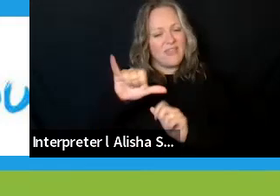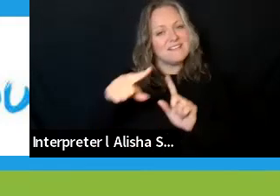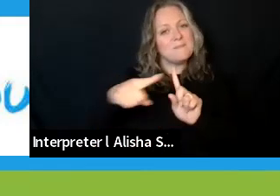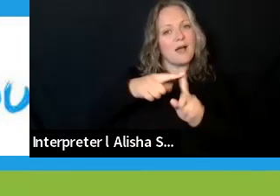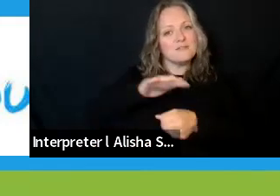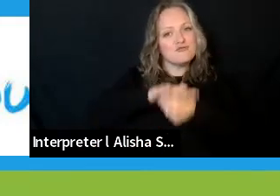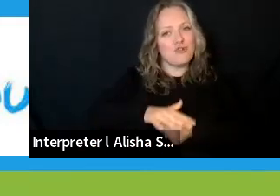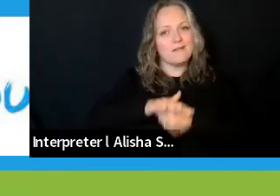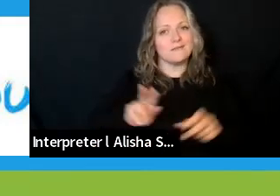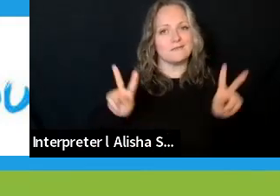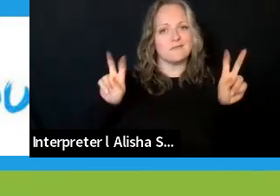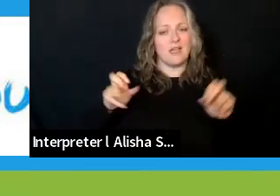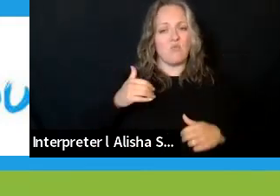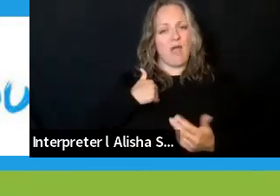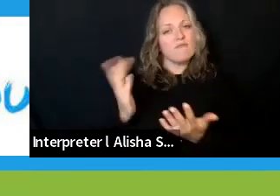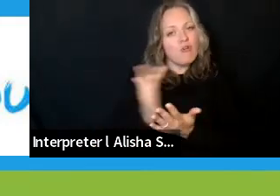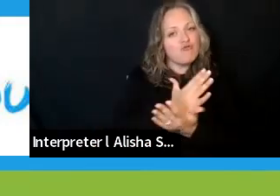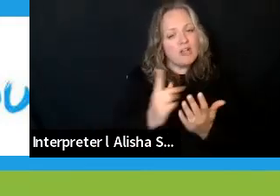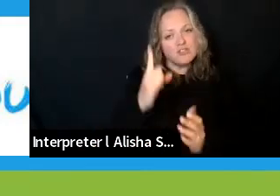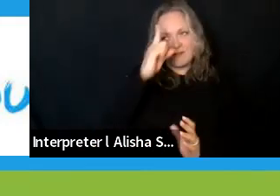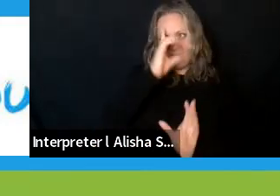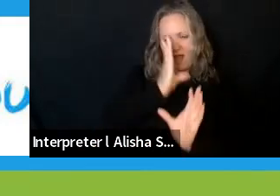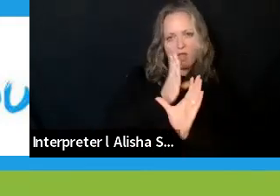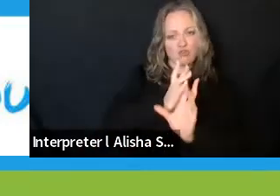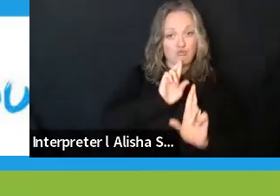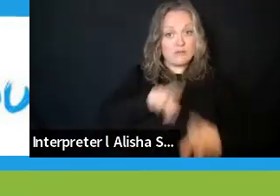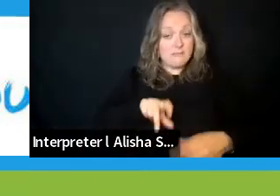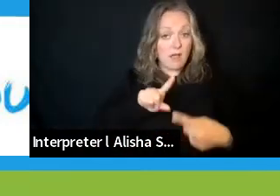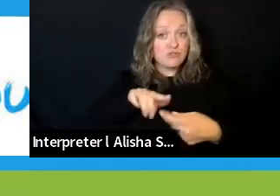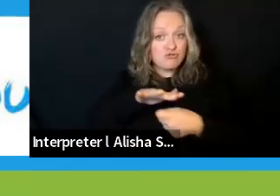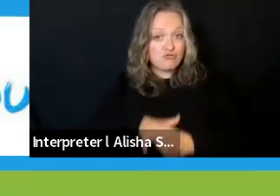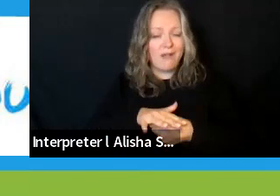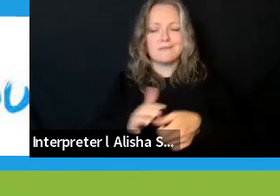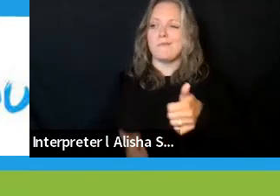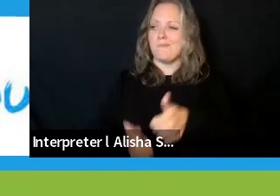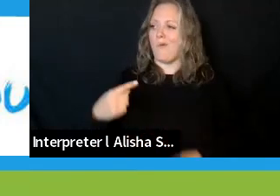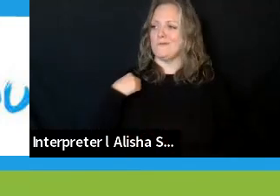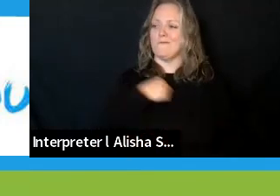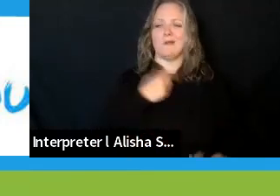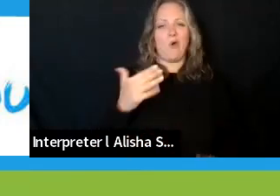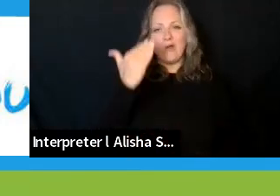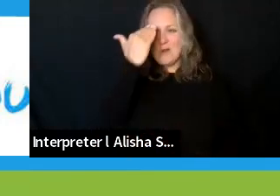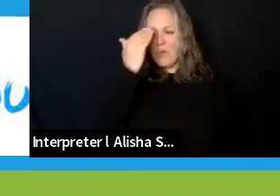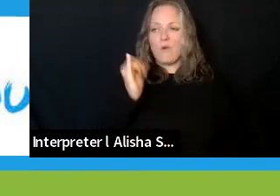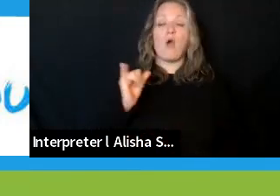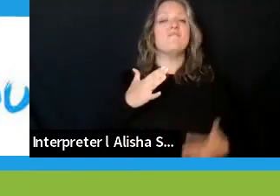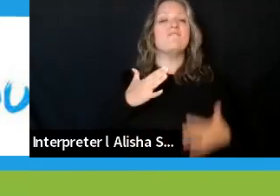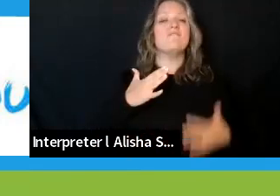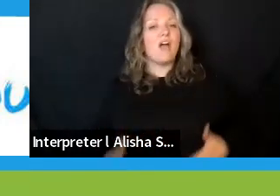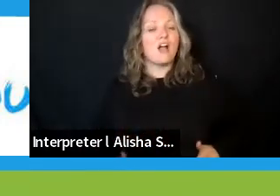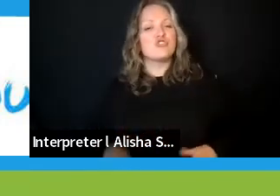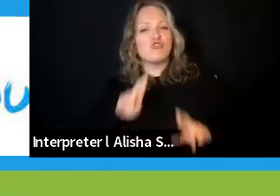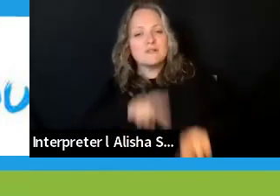of physiological responses to stress, which most of us are familiar with. Some of those would be like increased heart